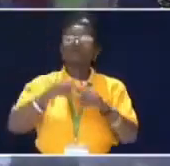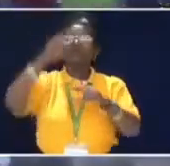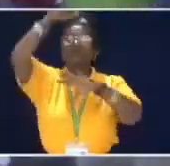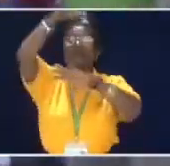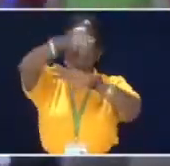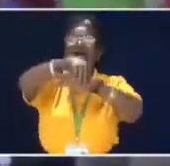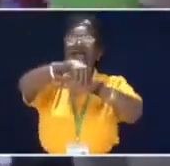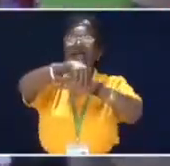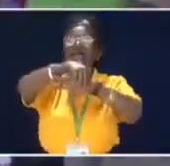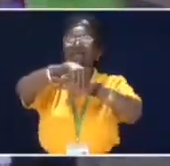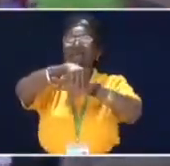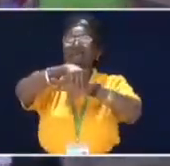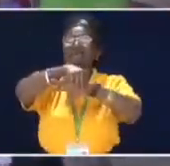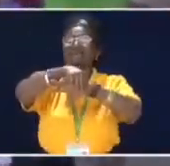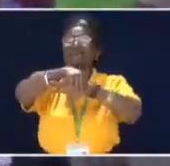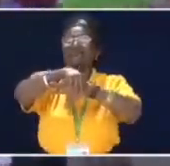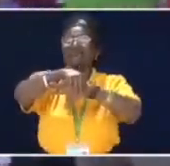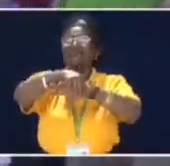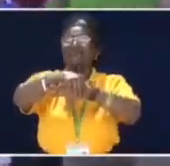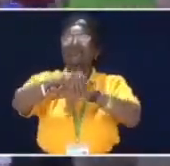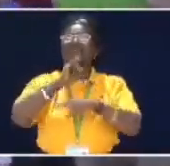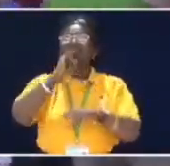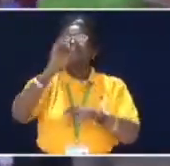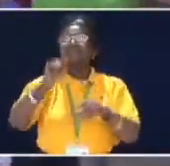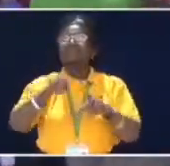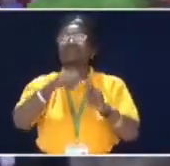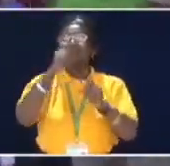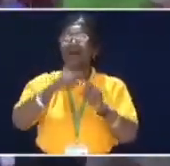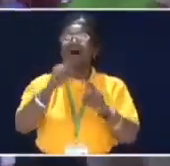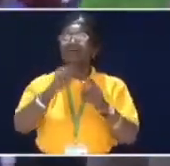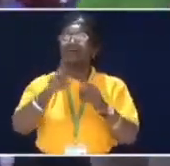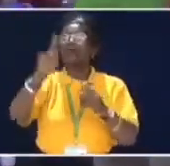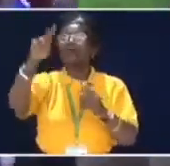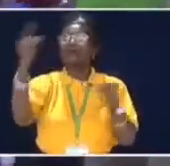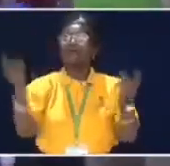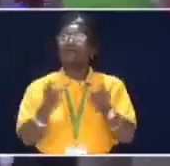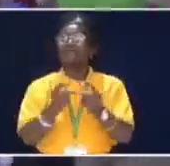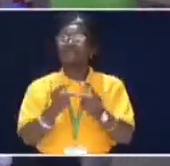tonight, He's about to reposition